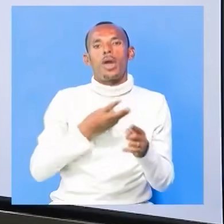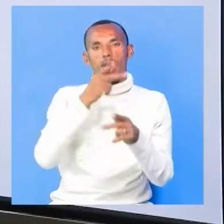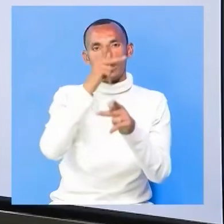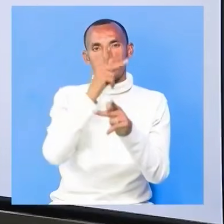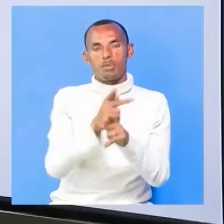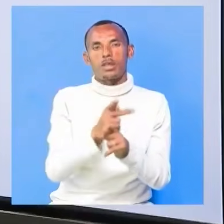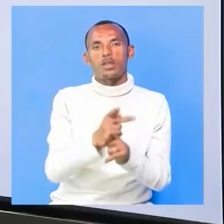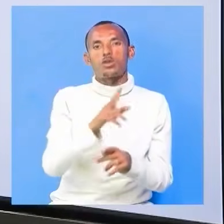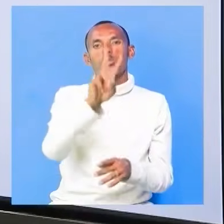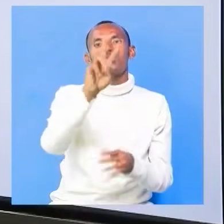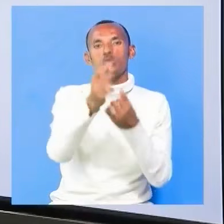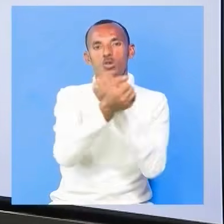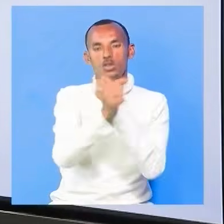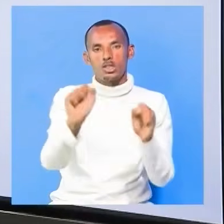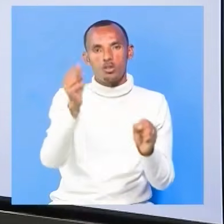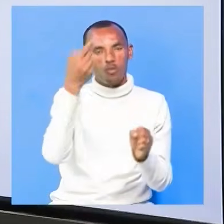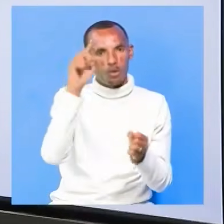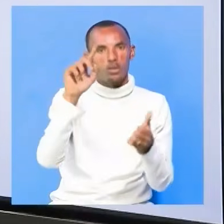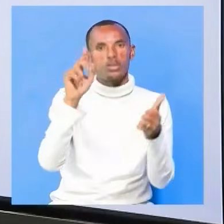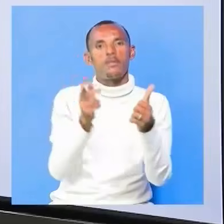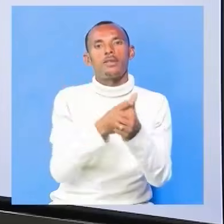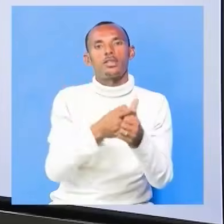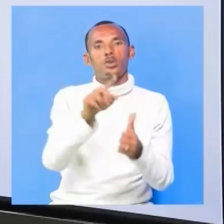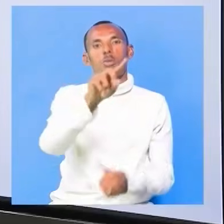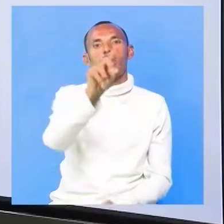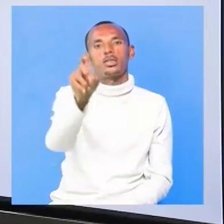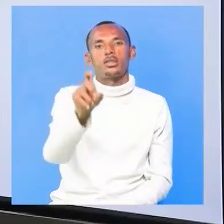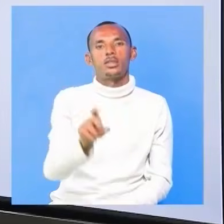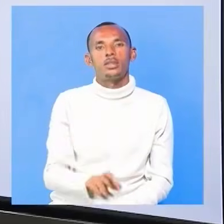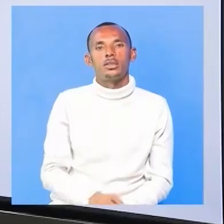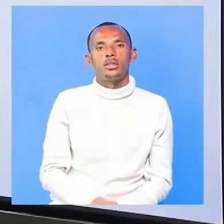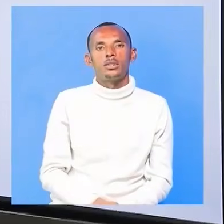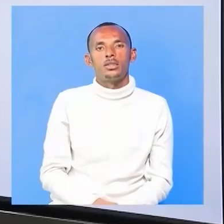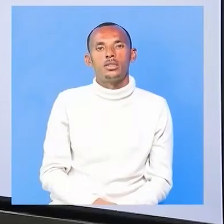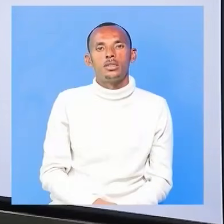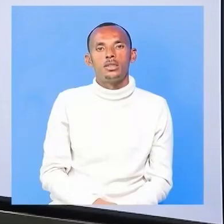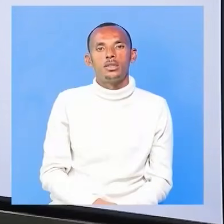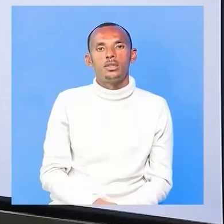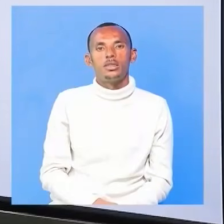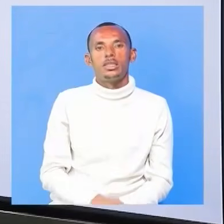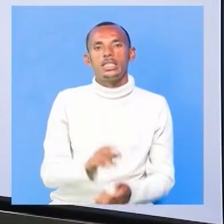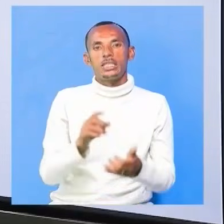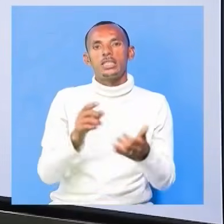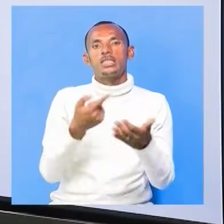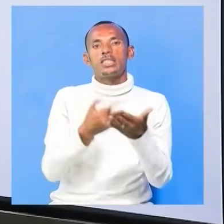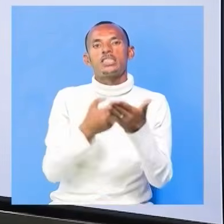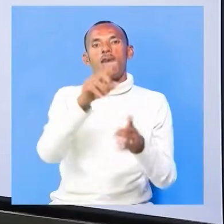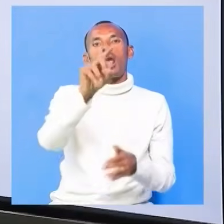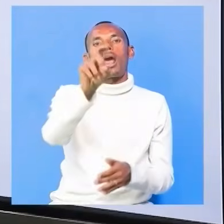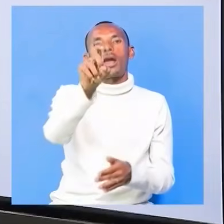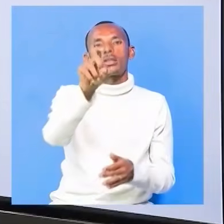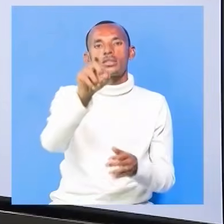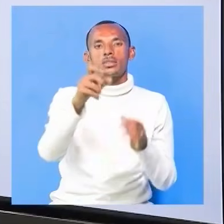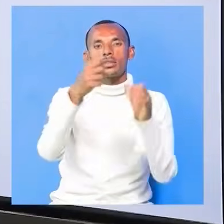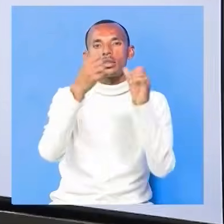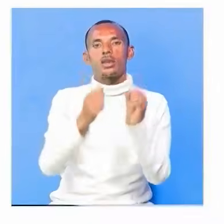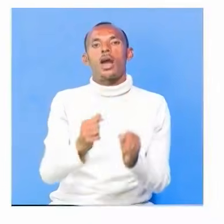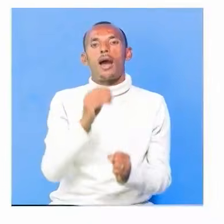we expect two solutions for the first question. So this x can